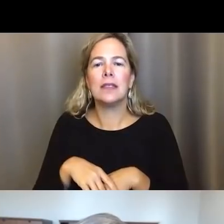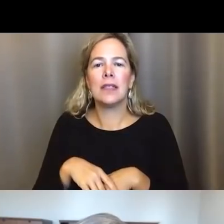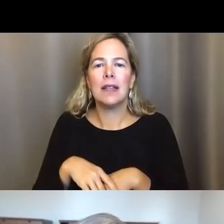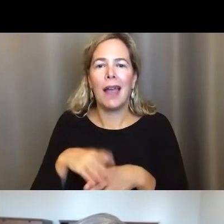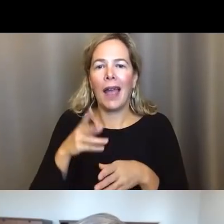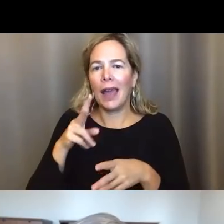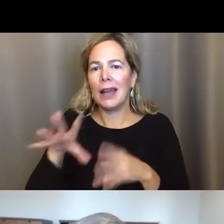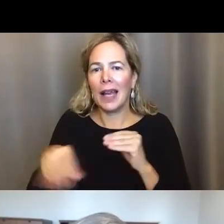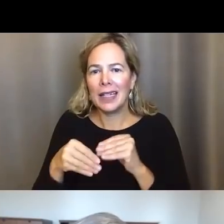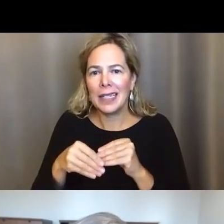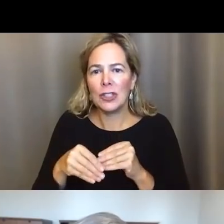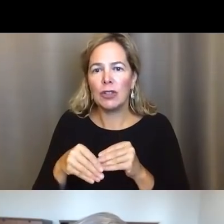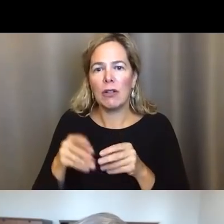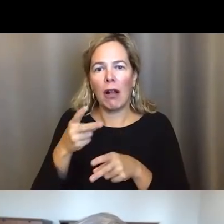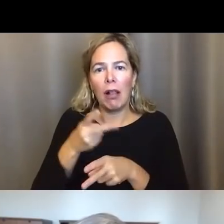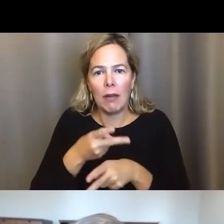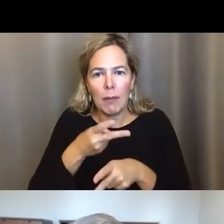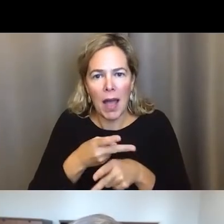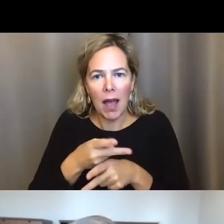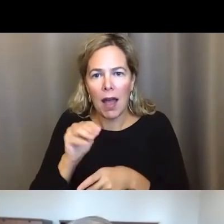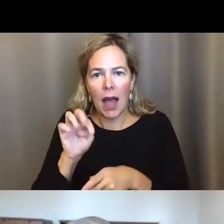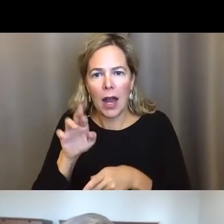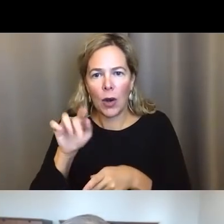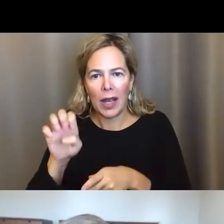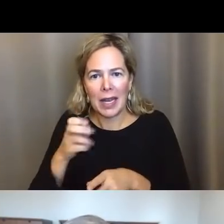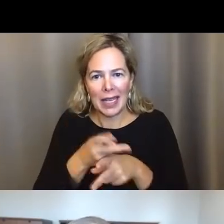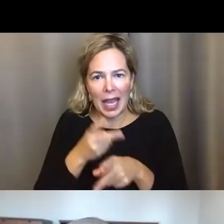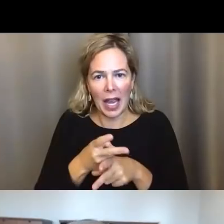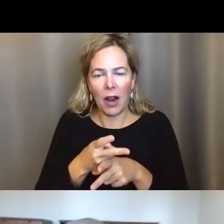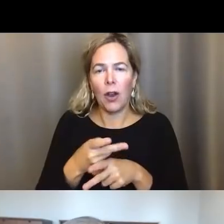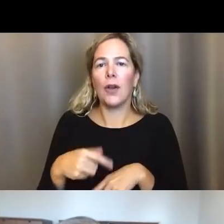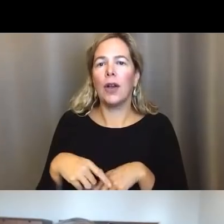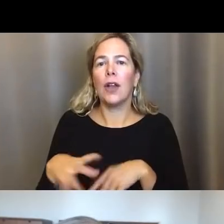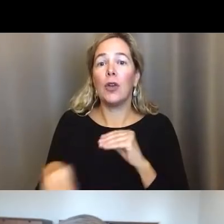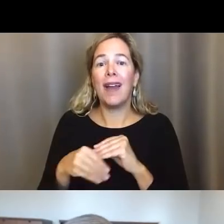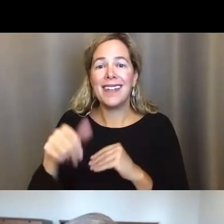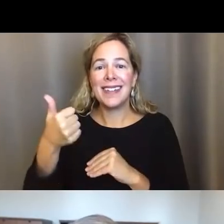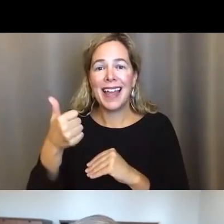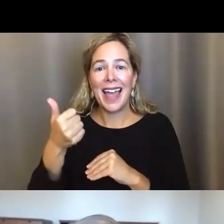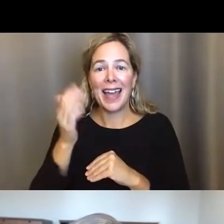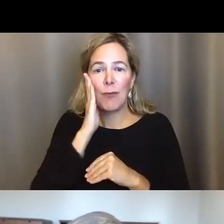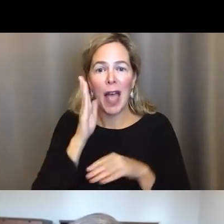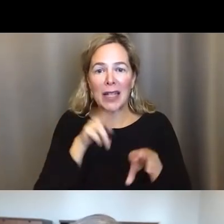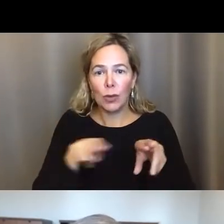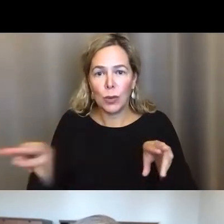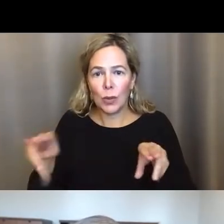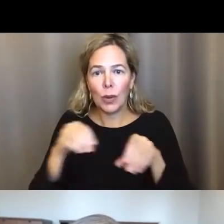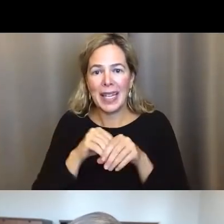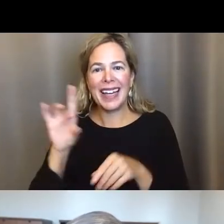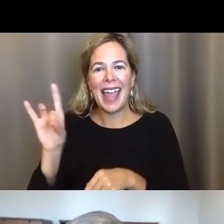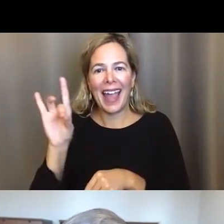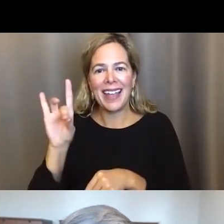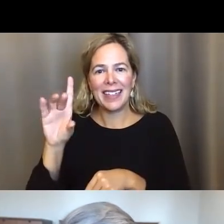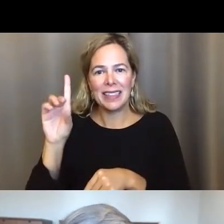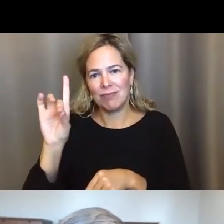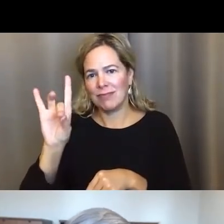care beds for 6C. We've added 10 ICU, or adding 10 ICU beds in 8D, and